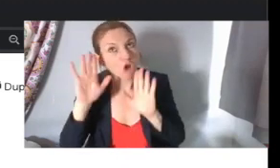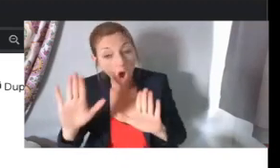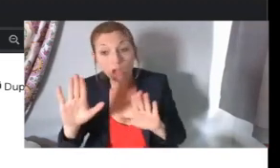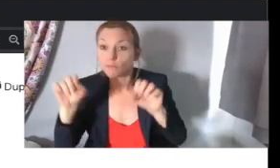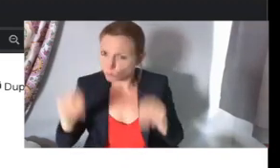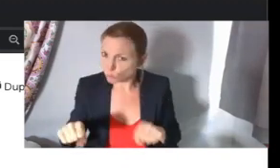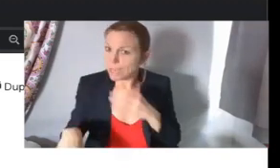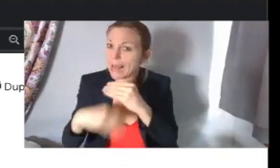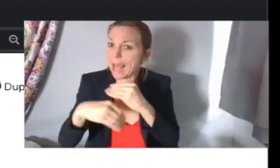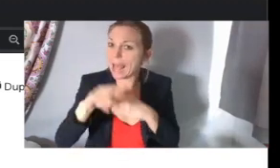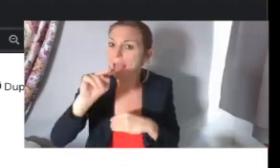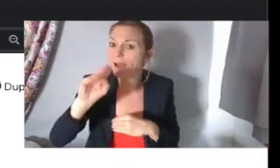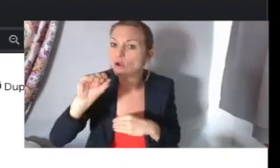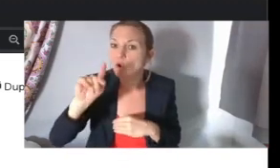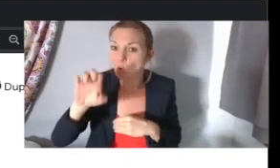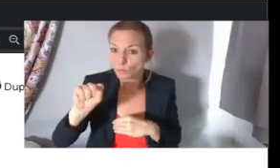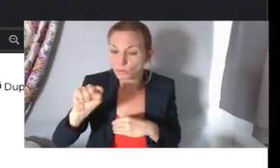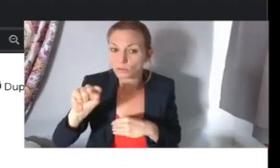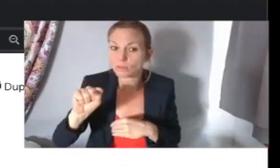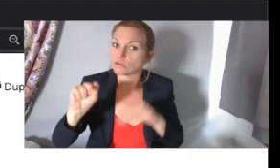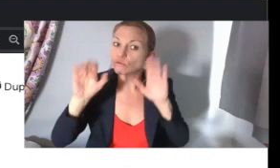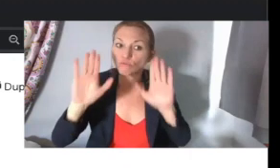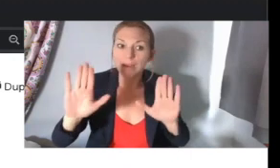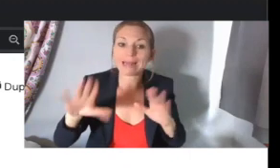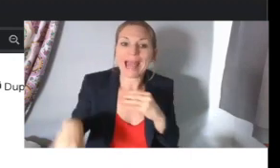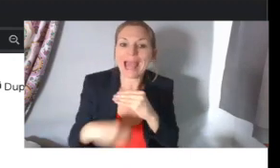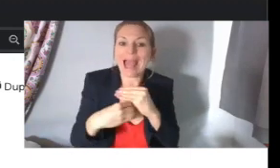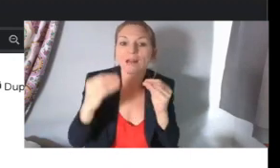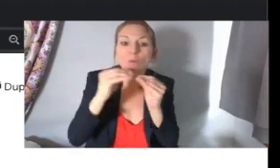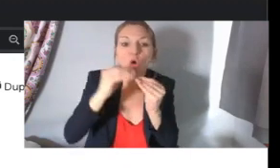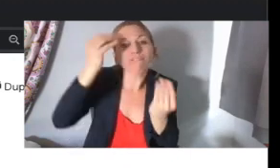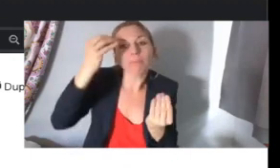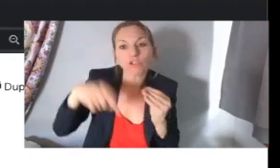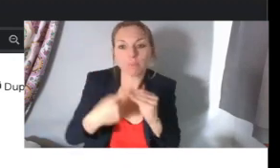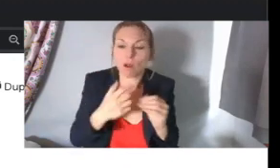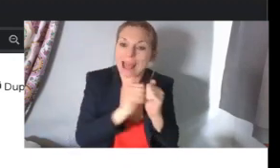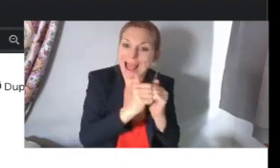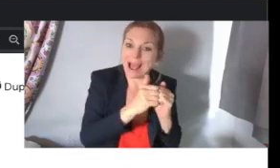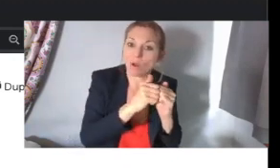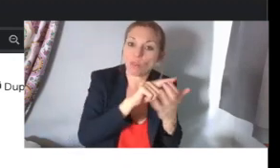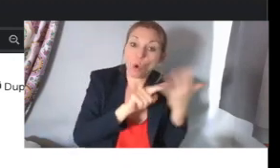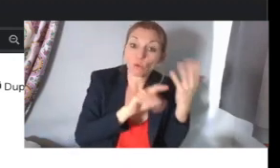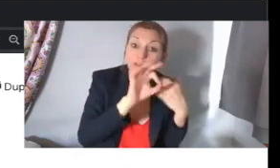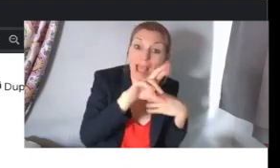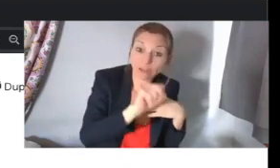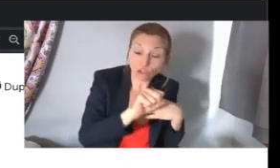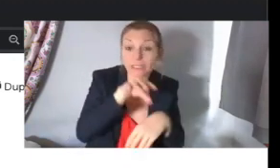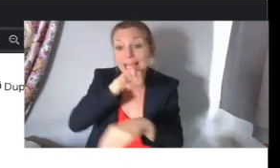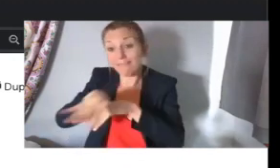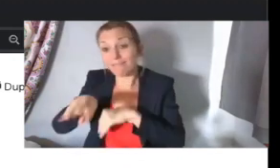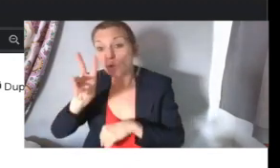I think that you could add in some more information about how this factor influences Wendy and how that might support her learning.